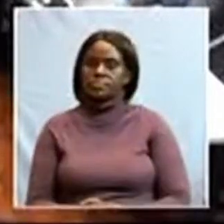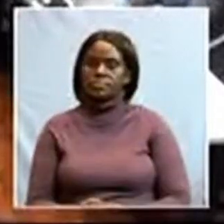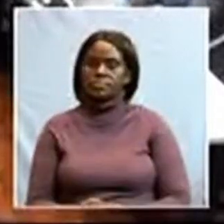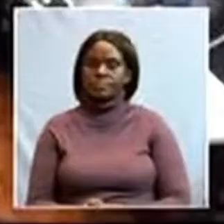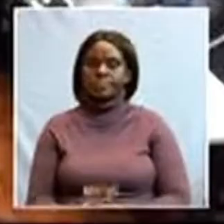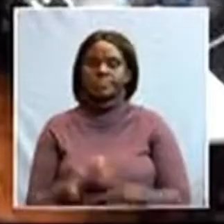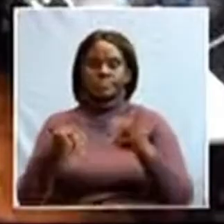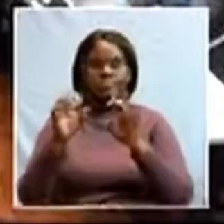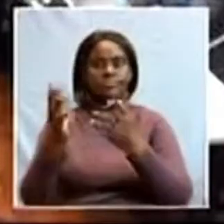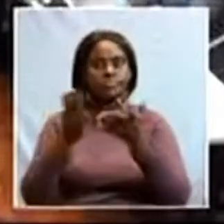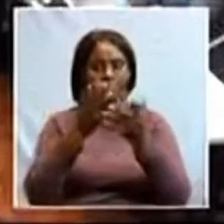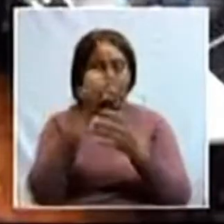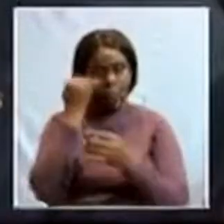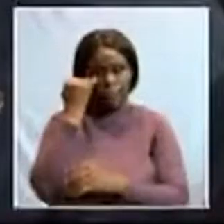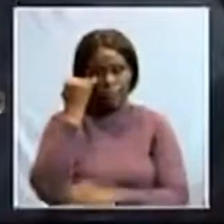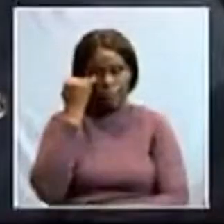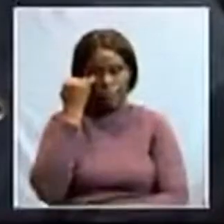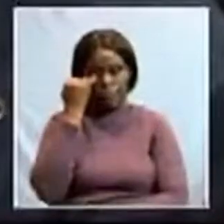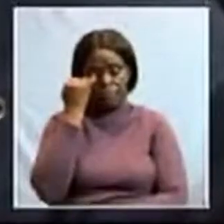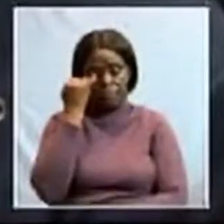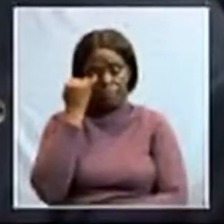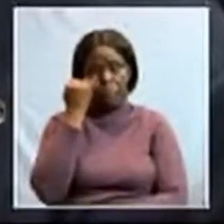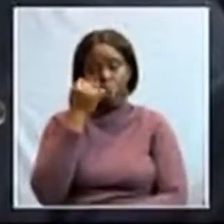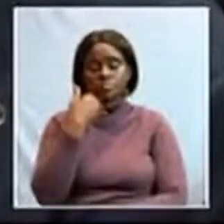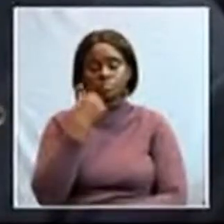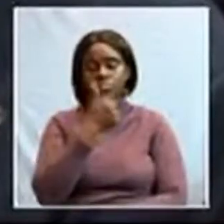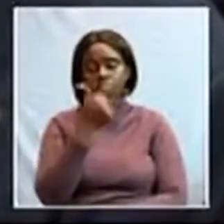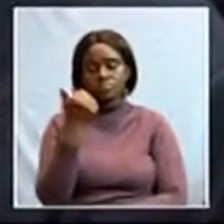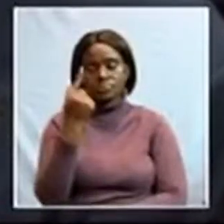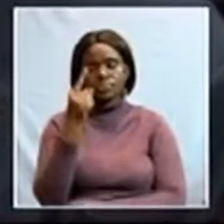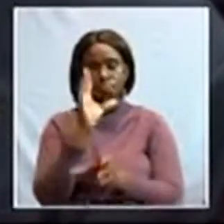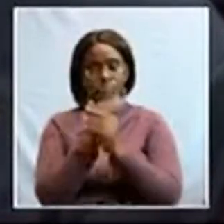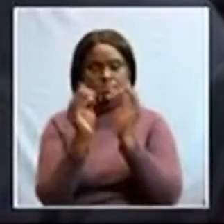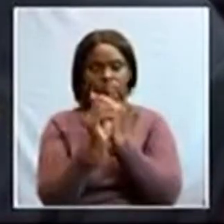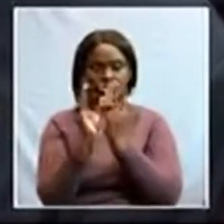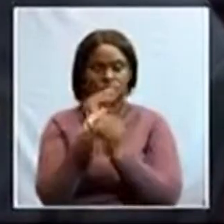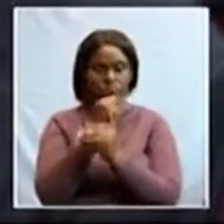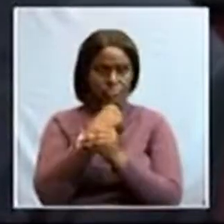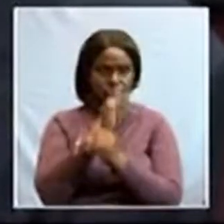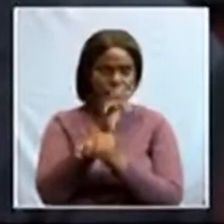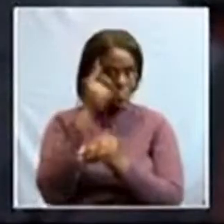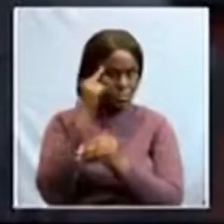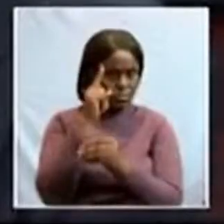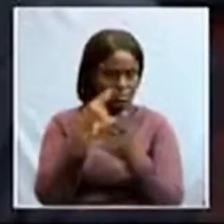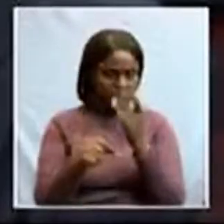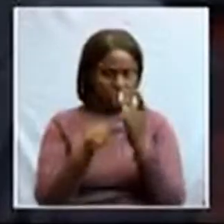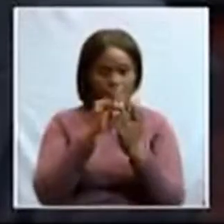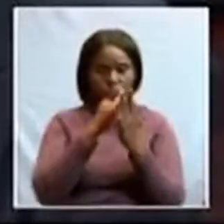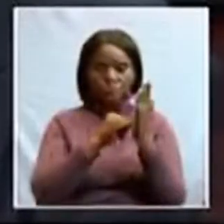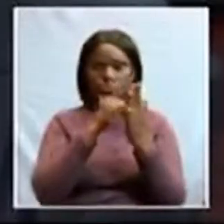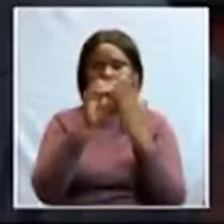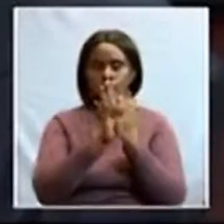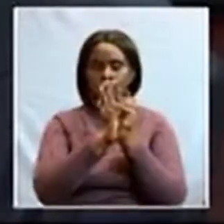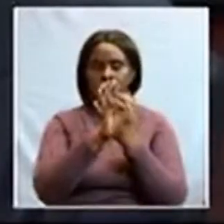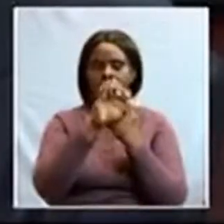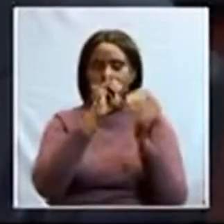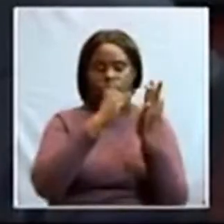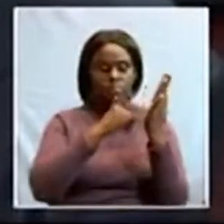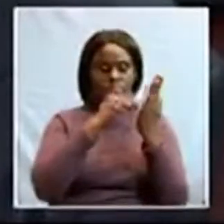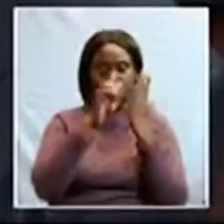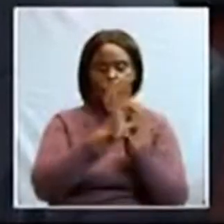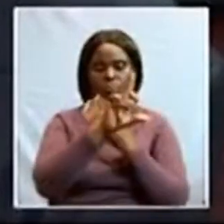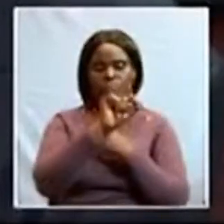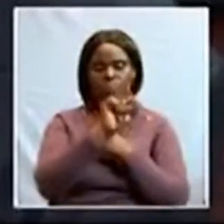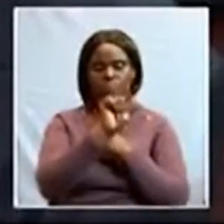Yes, proceed. Yes, so there was also another one that was also missing. That was for the June 2023